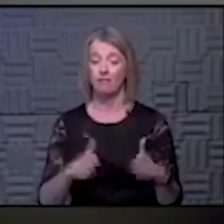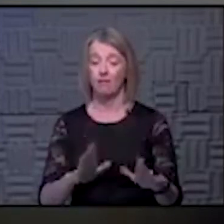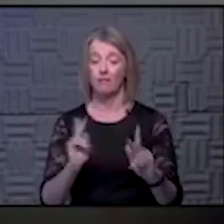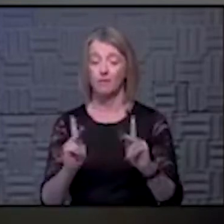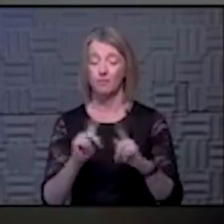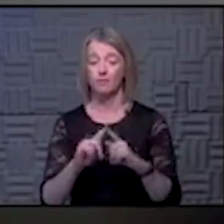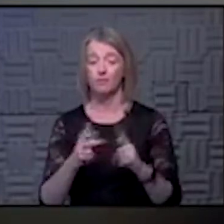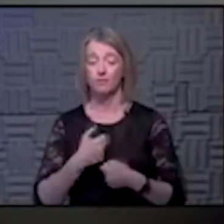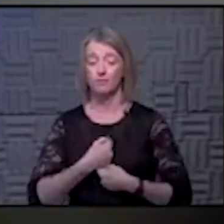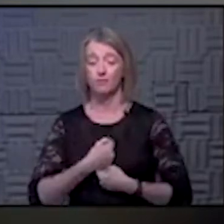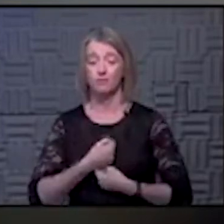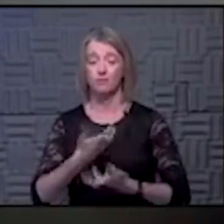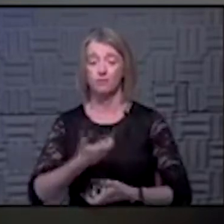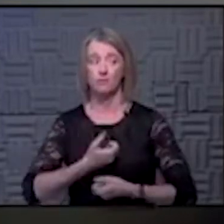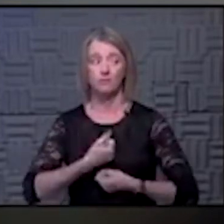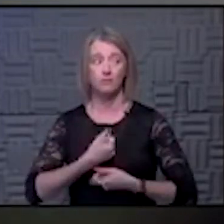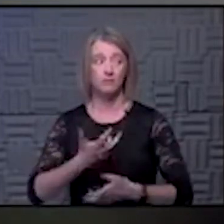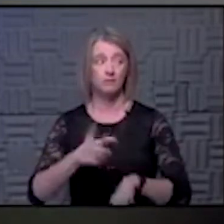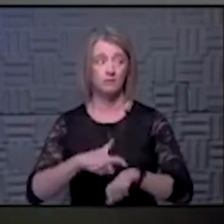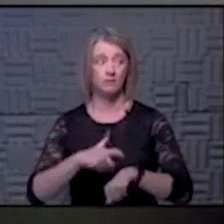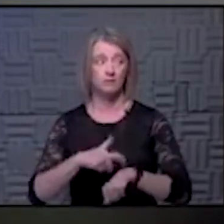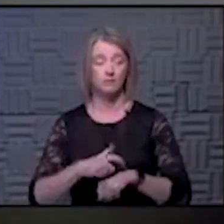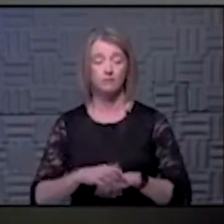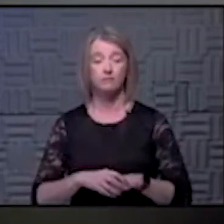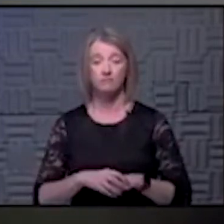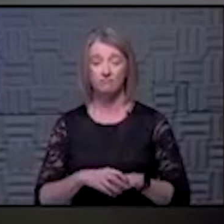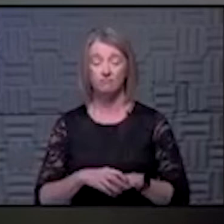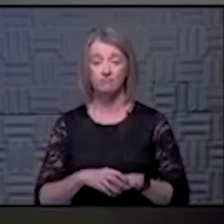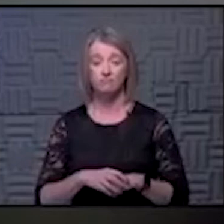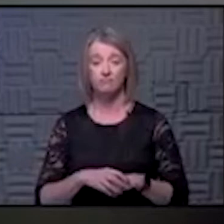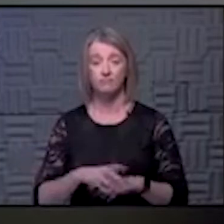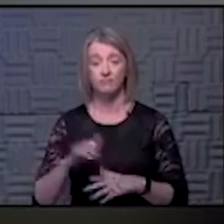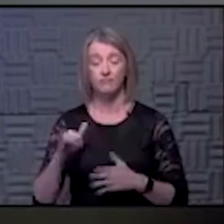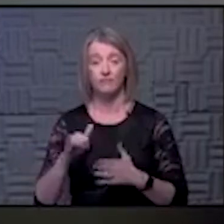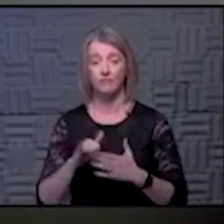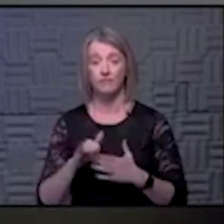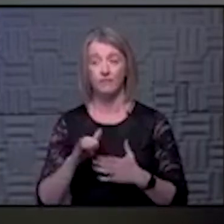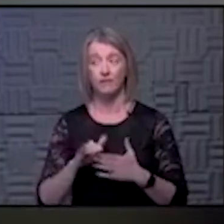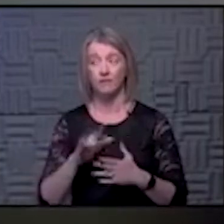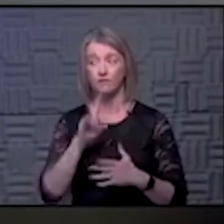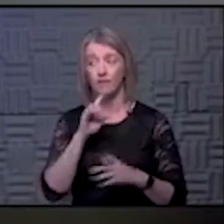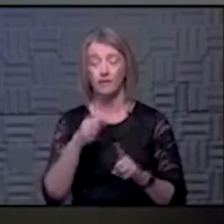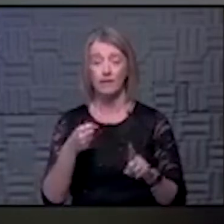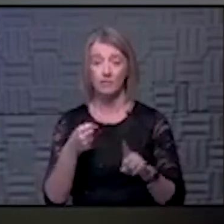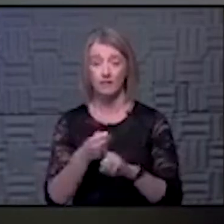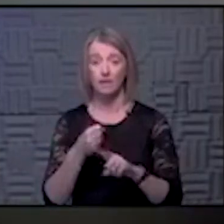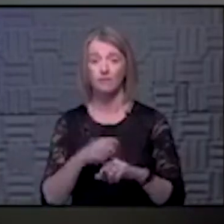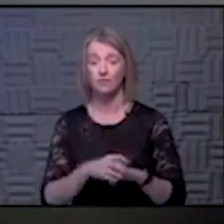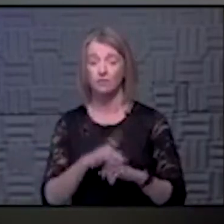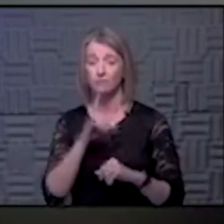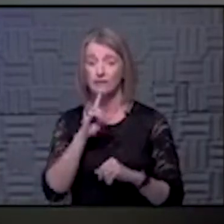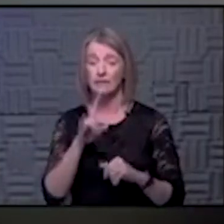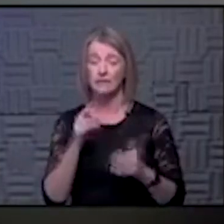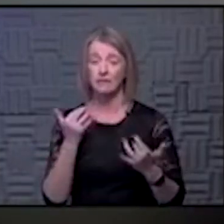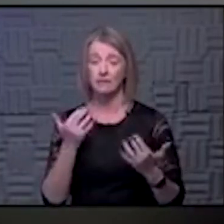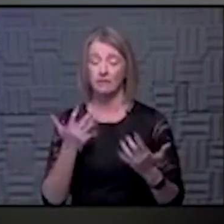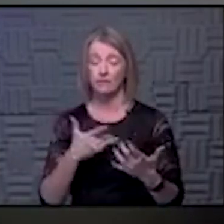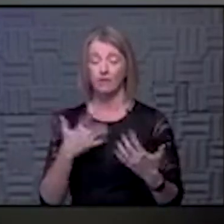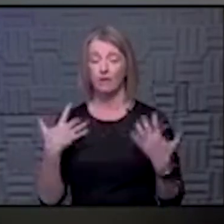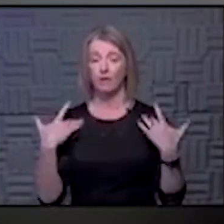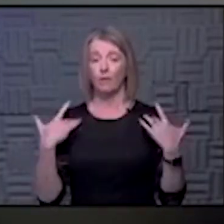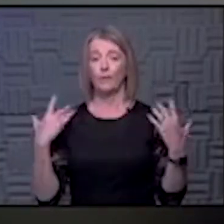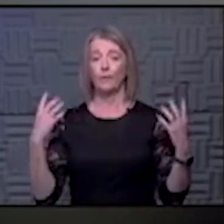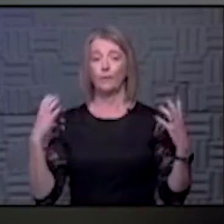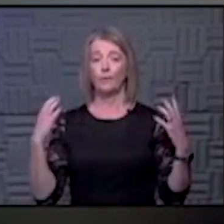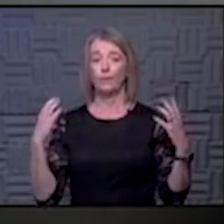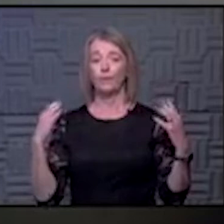to unburden themselves. And that is so impactful. You just feel like this weight has been lifted off your